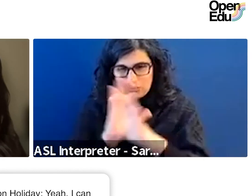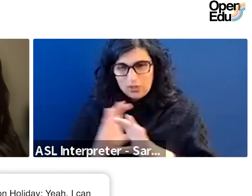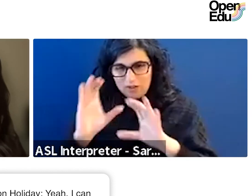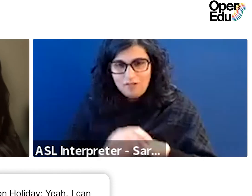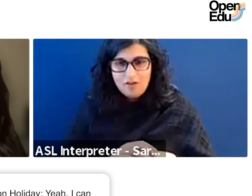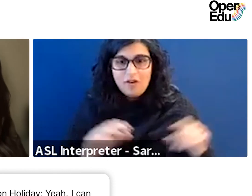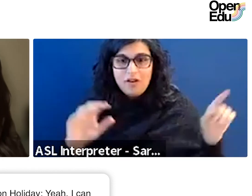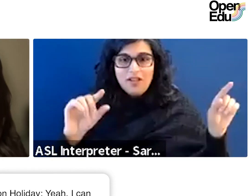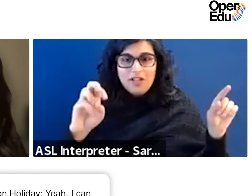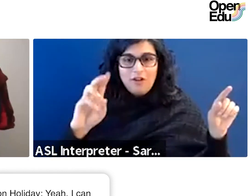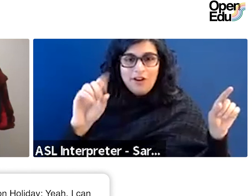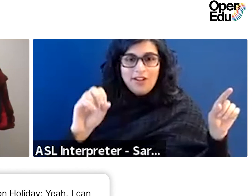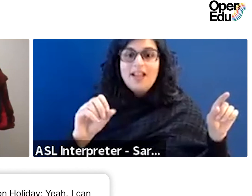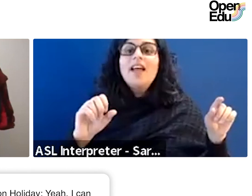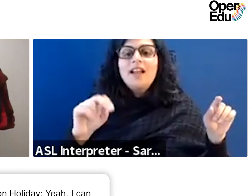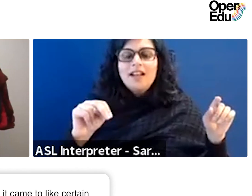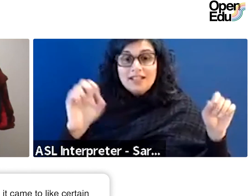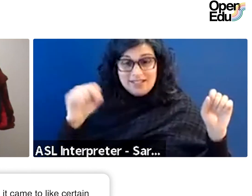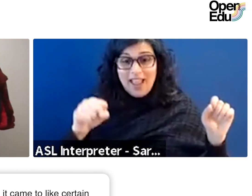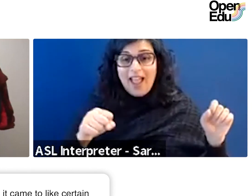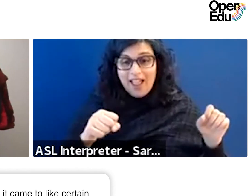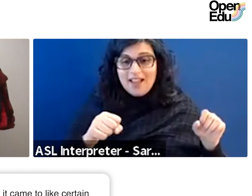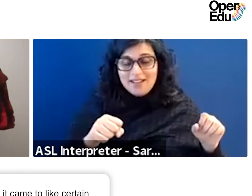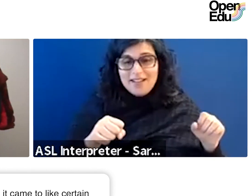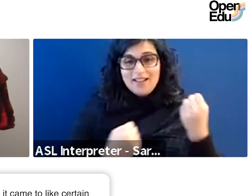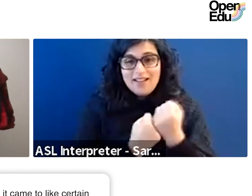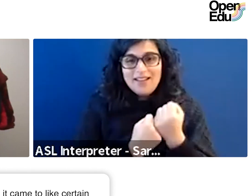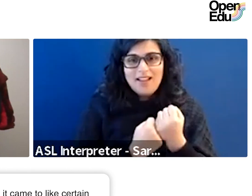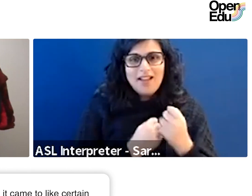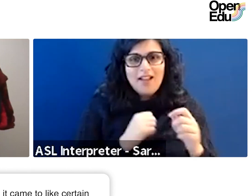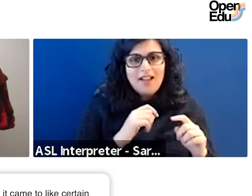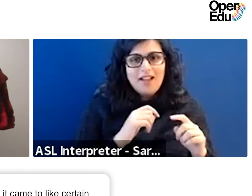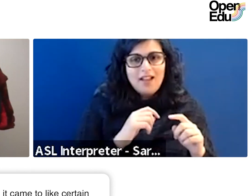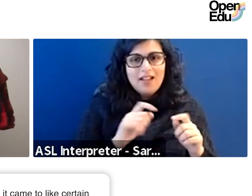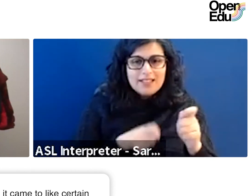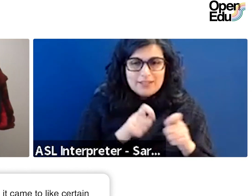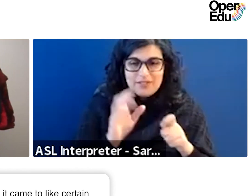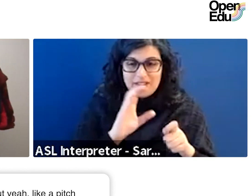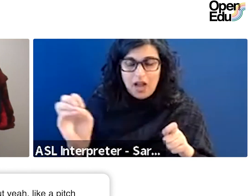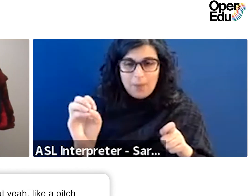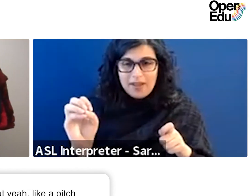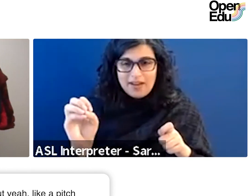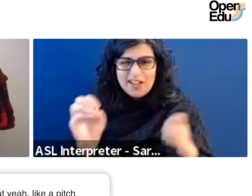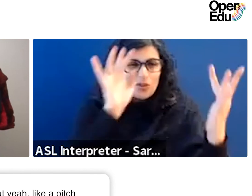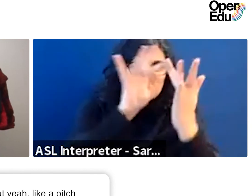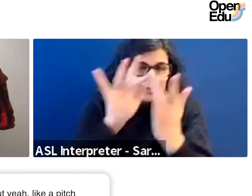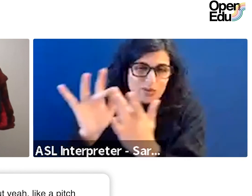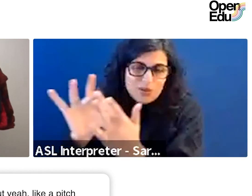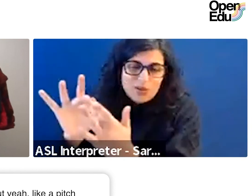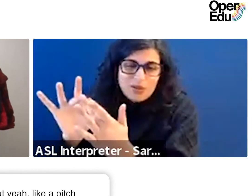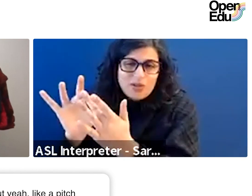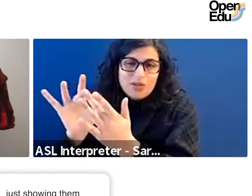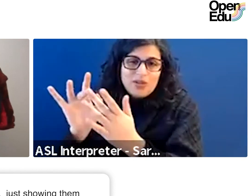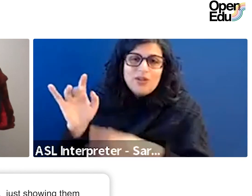Yeah, I can second that. I think really when it came to like certain companies or just reaching out, like a pitch deck